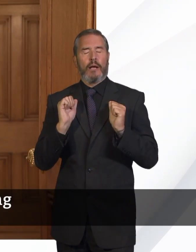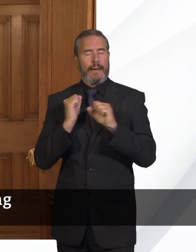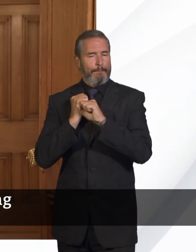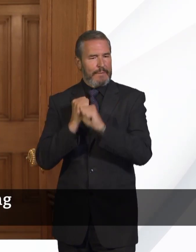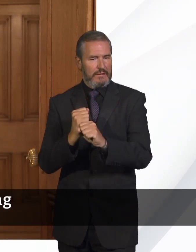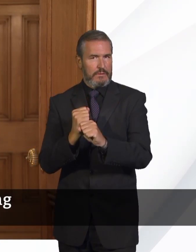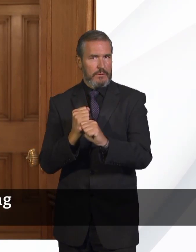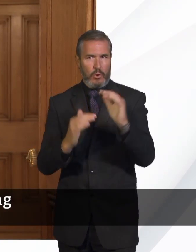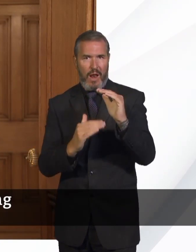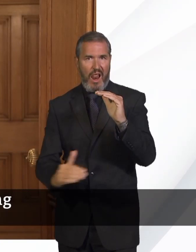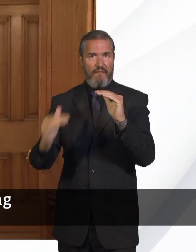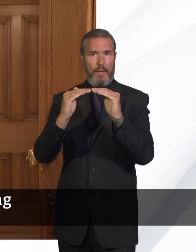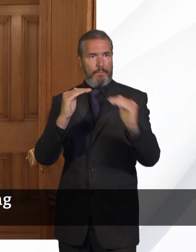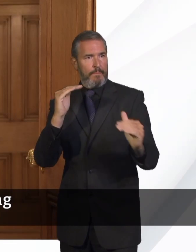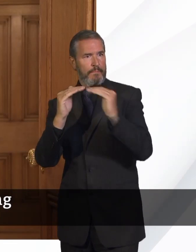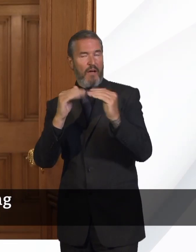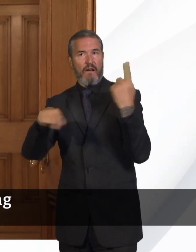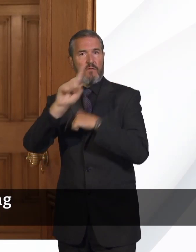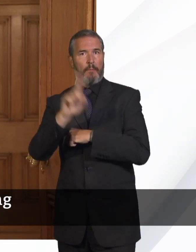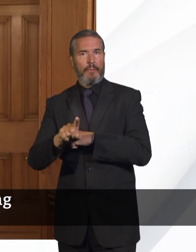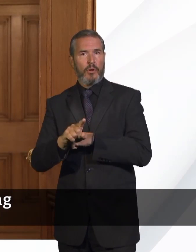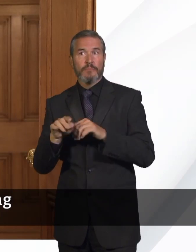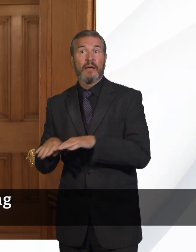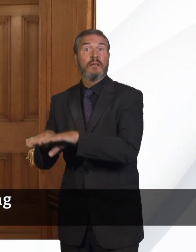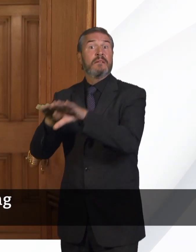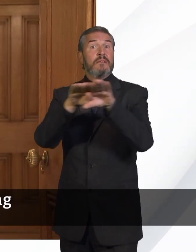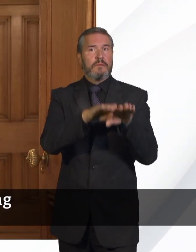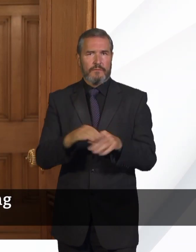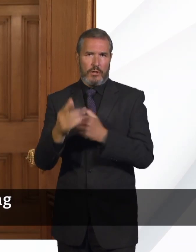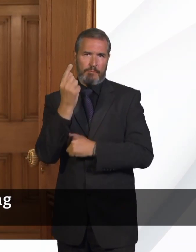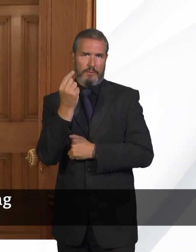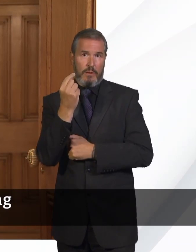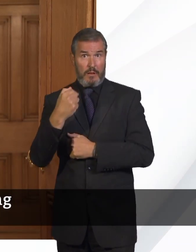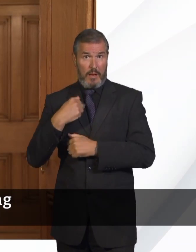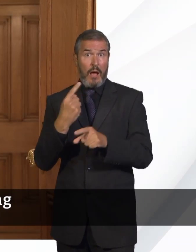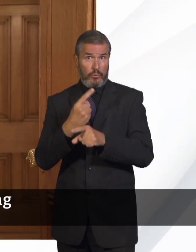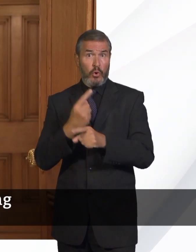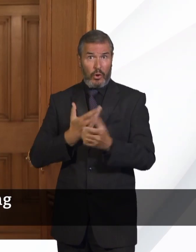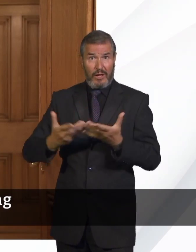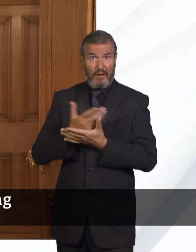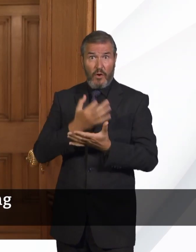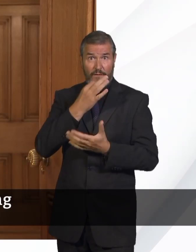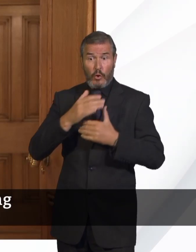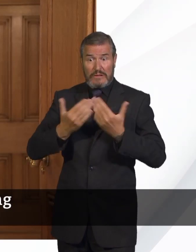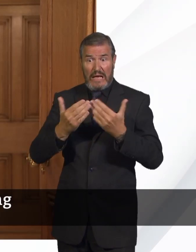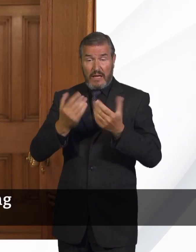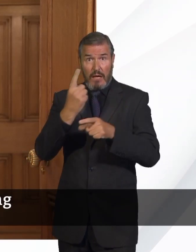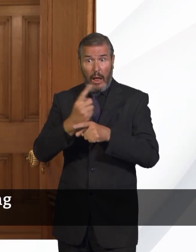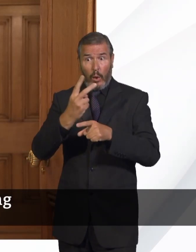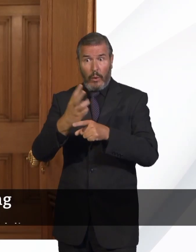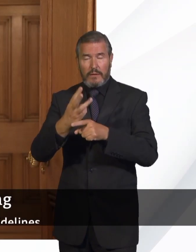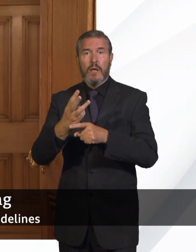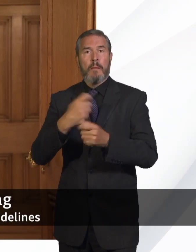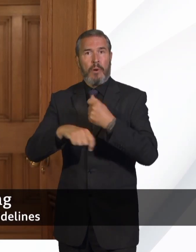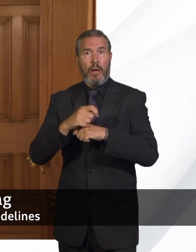agenda. That is absolutely what we want to make sure happens. And as part of the conversations that I have over the coming days and weeks, clearly